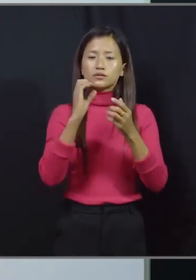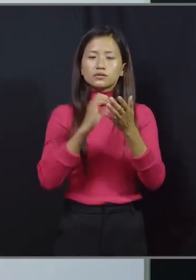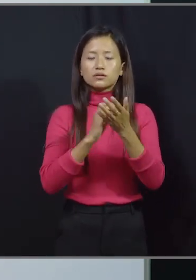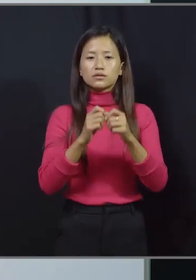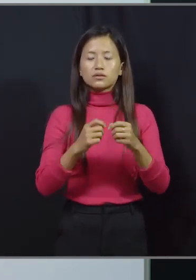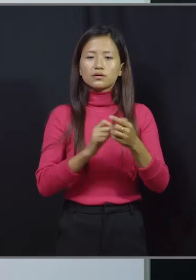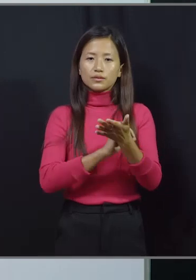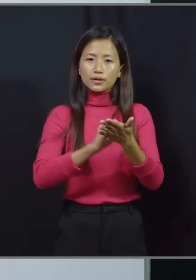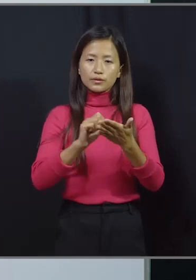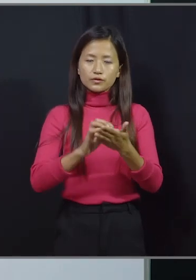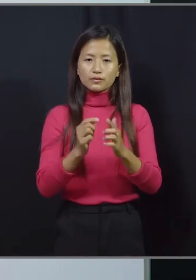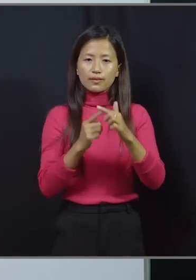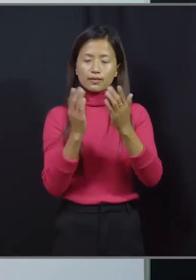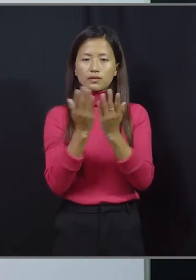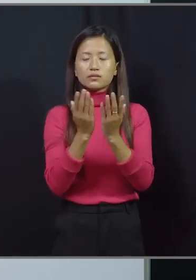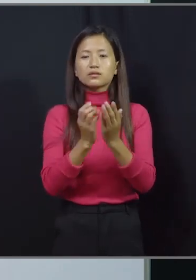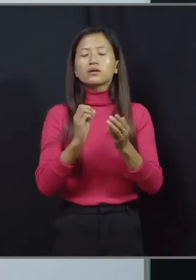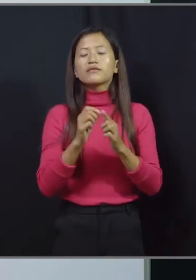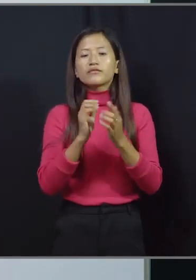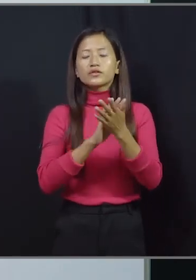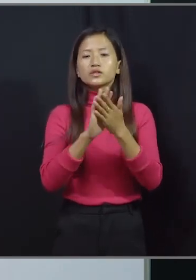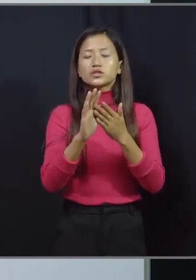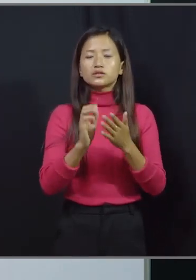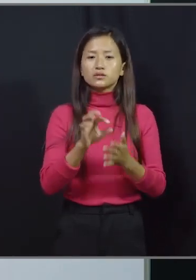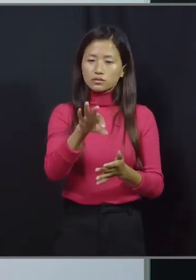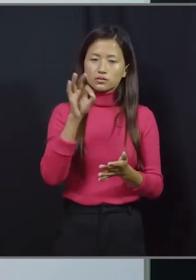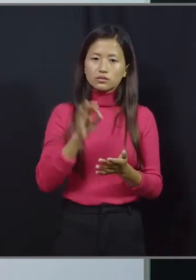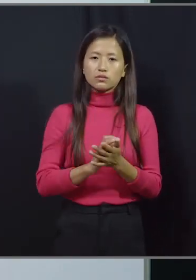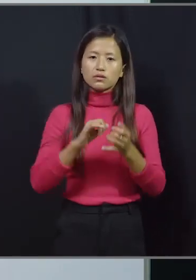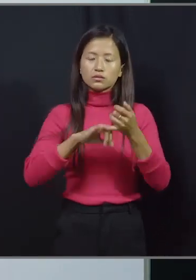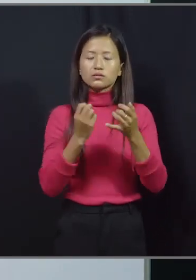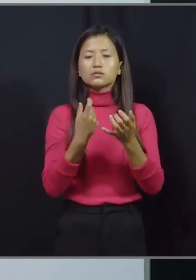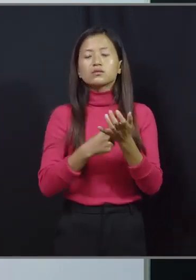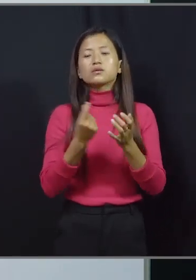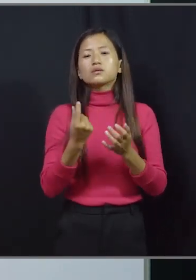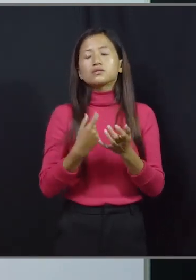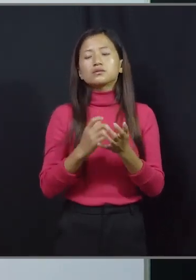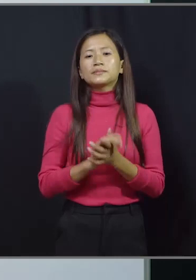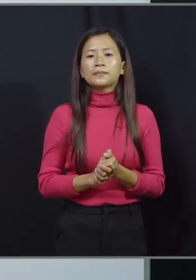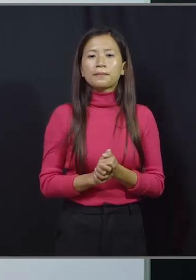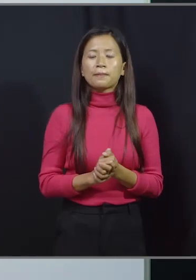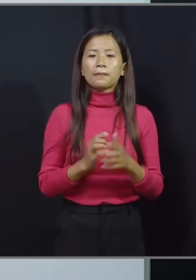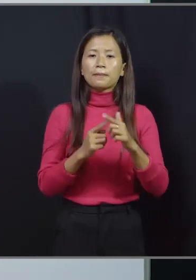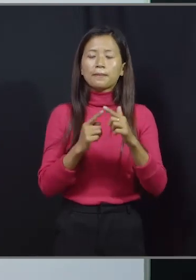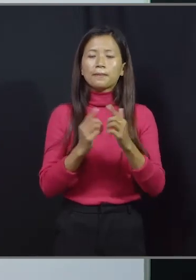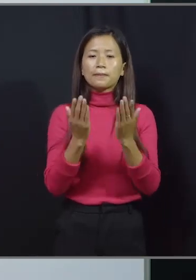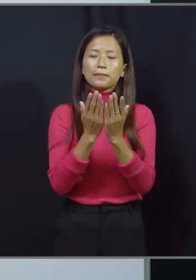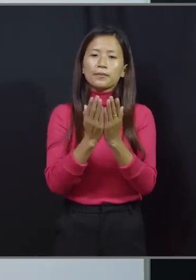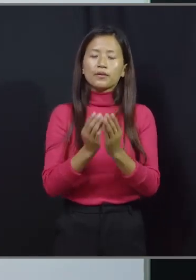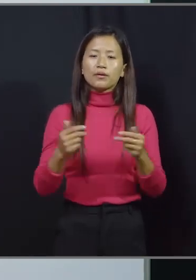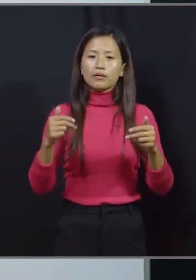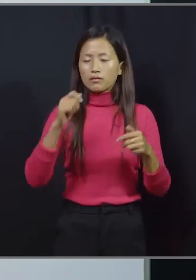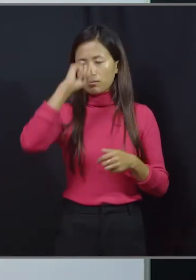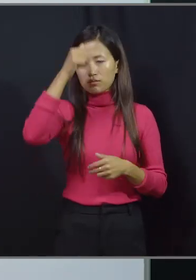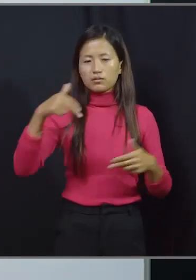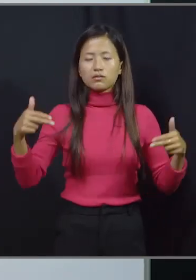name of the textbook written by Fitchett. You will also find the sources from the textbook Indian War of Independence